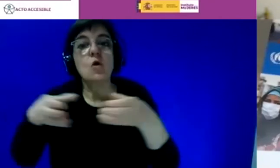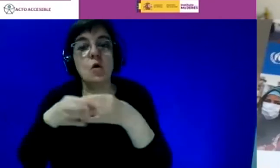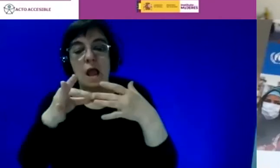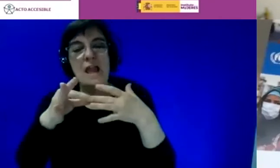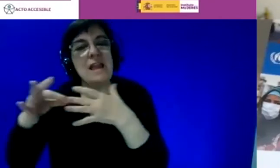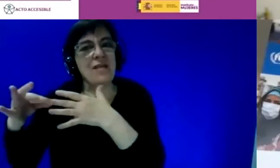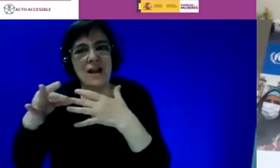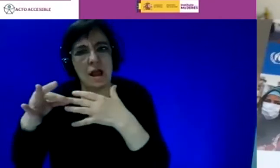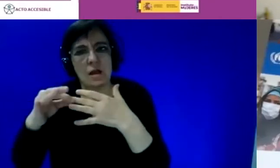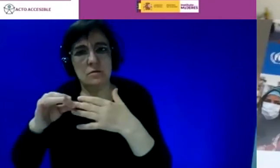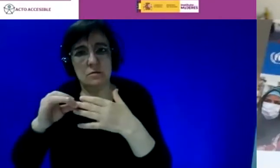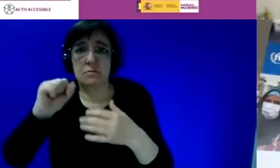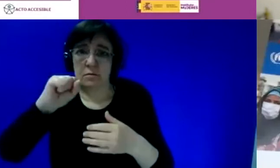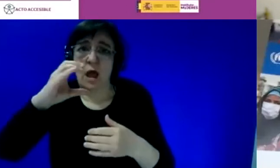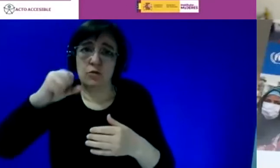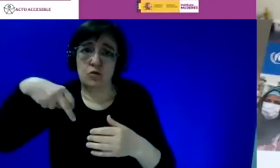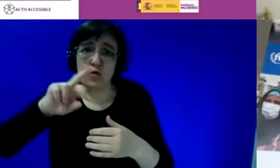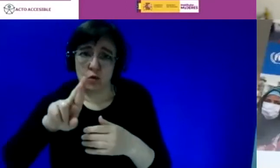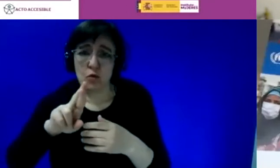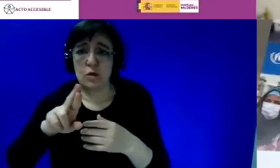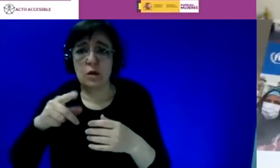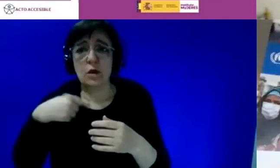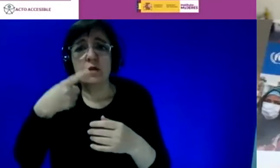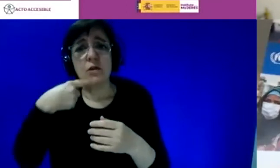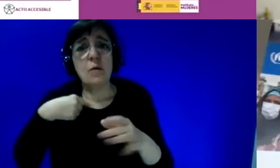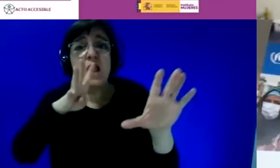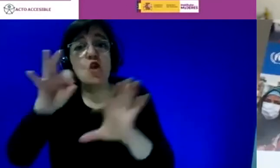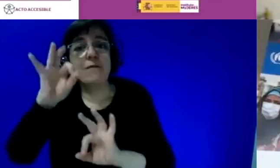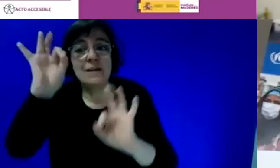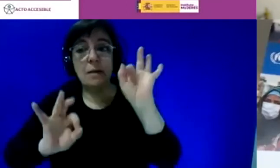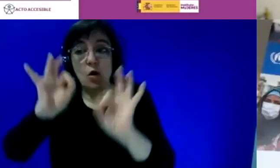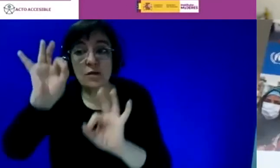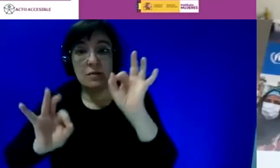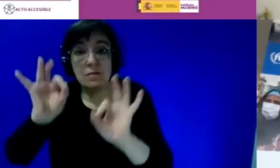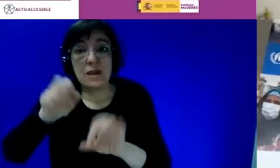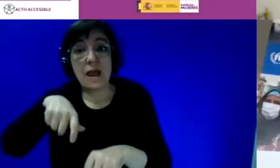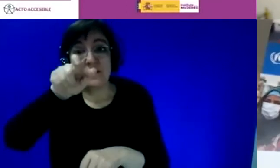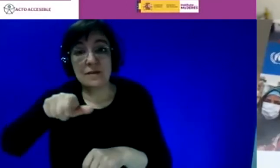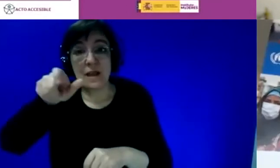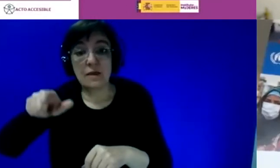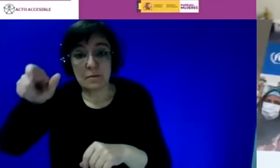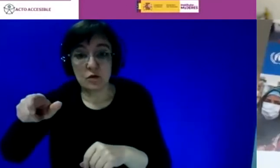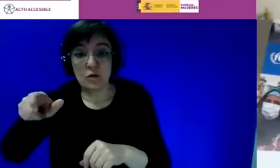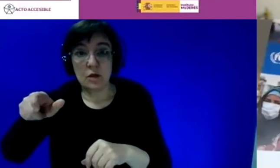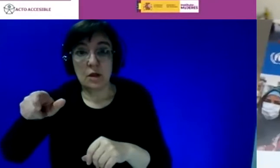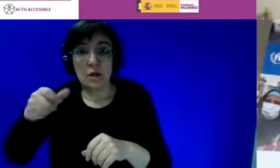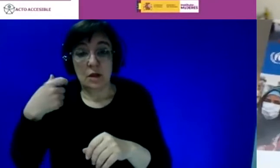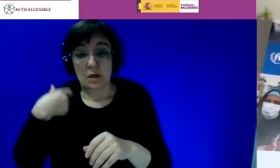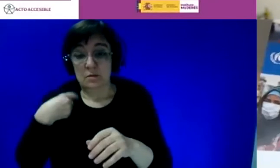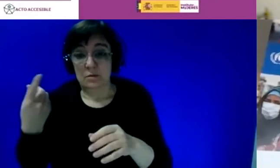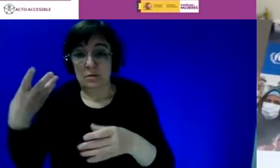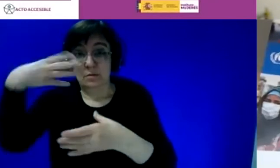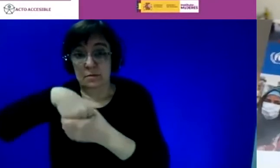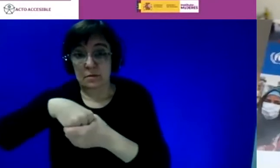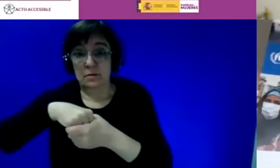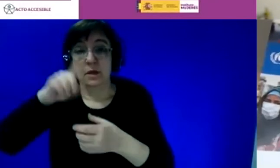those displaced internally, that is in addition to the ones I've described as refugees,